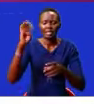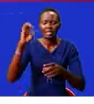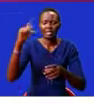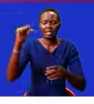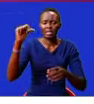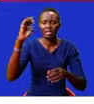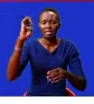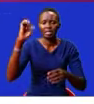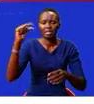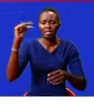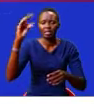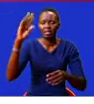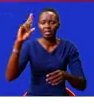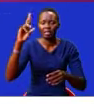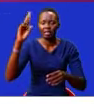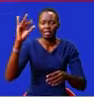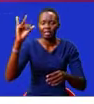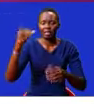for